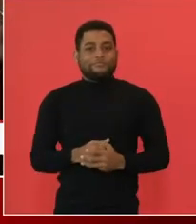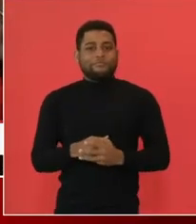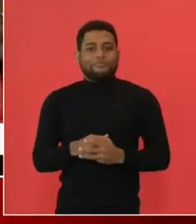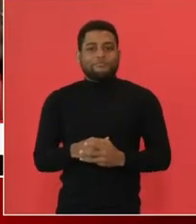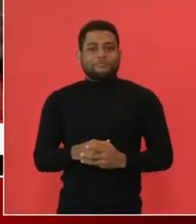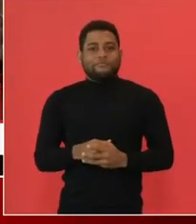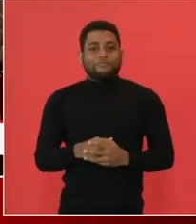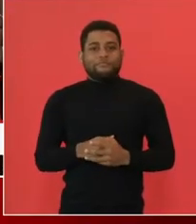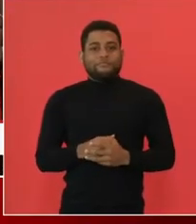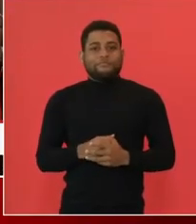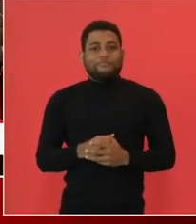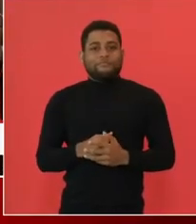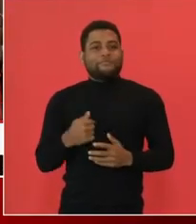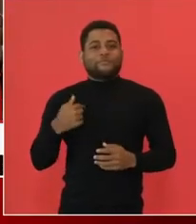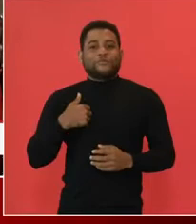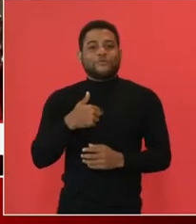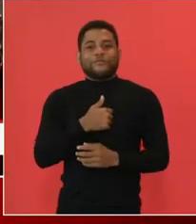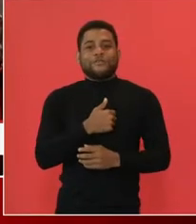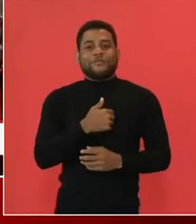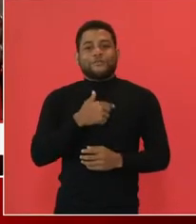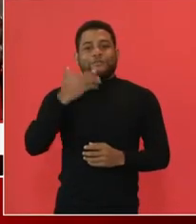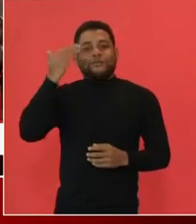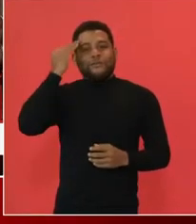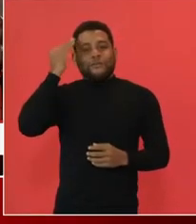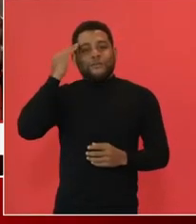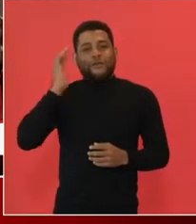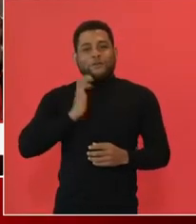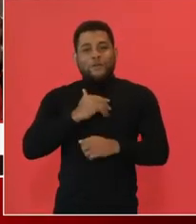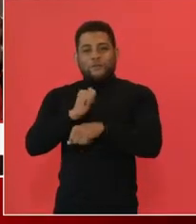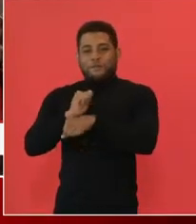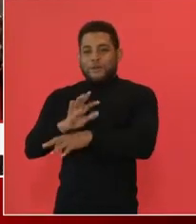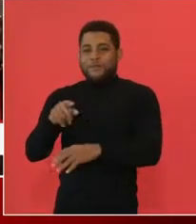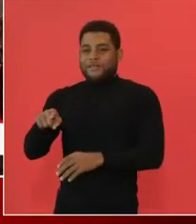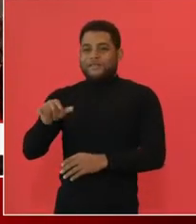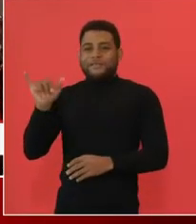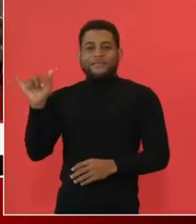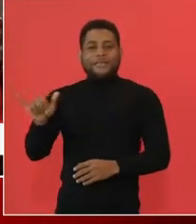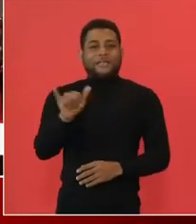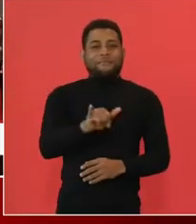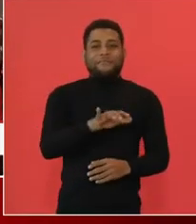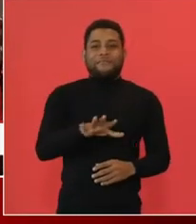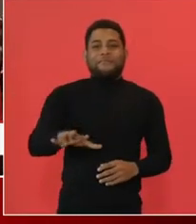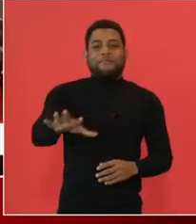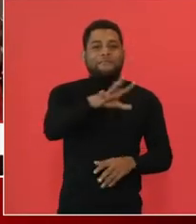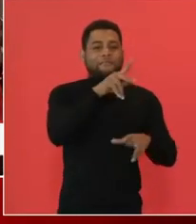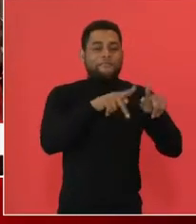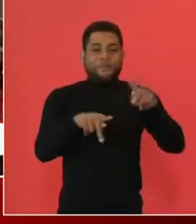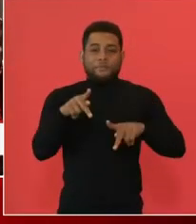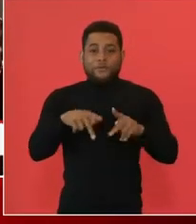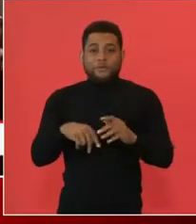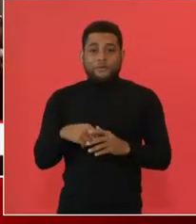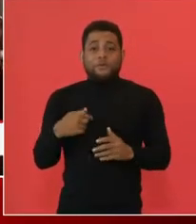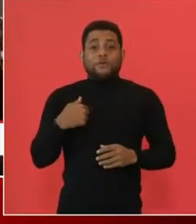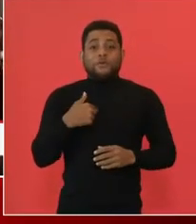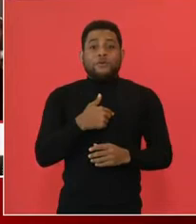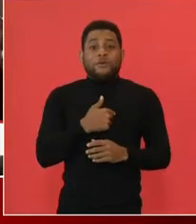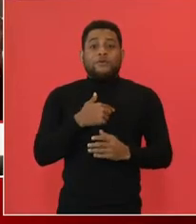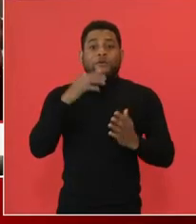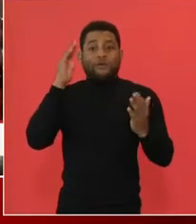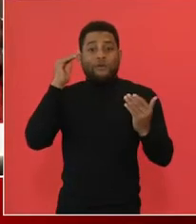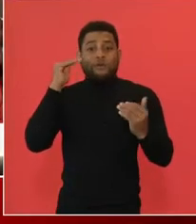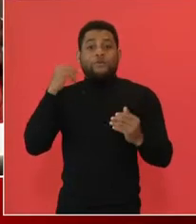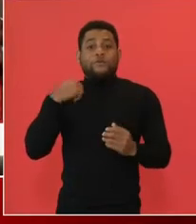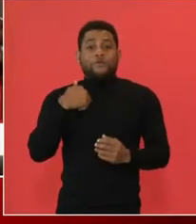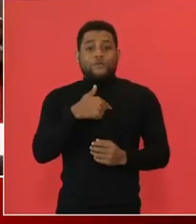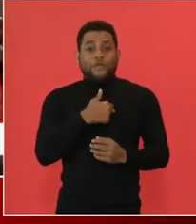are much different than the general public, which means we probably think we're at 70%, and we have some work to do with